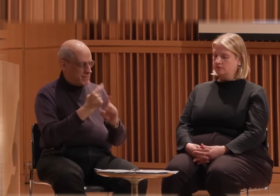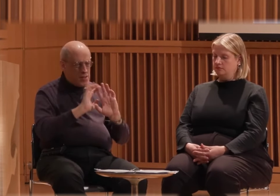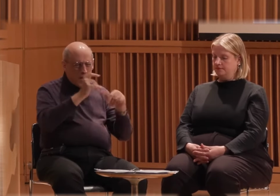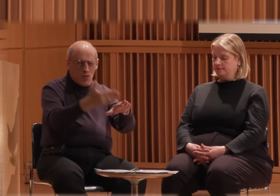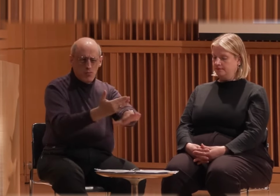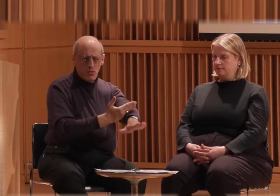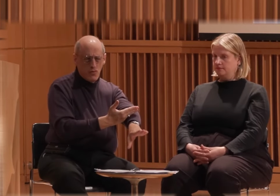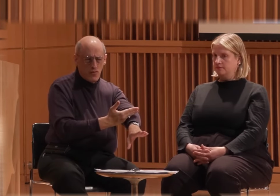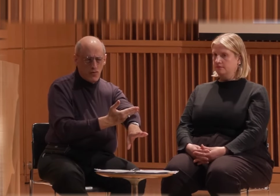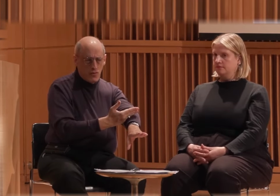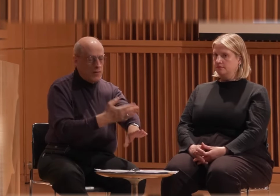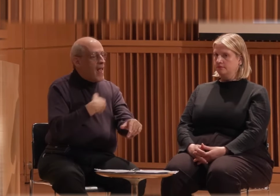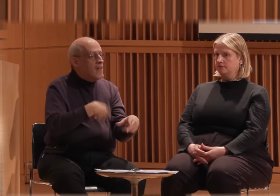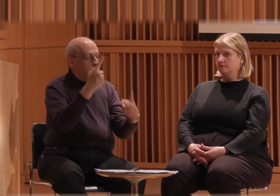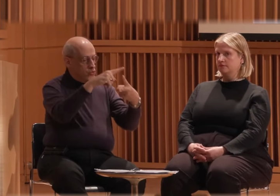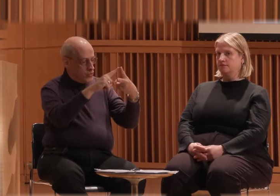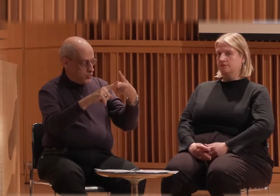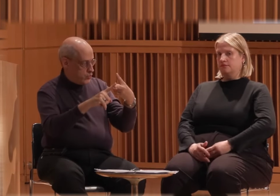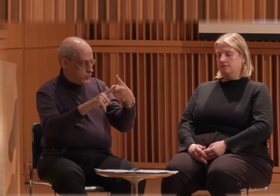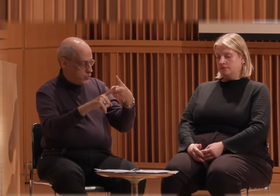this? There are two things that